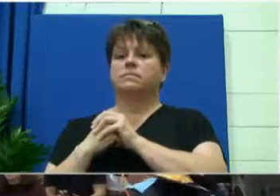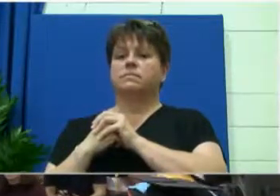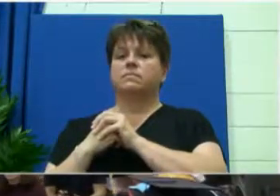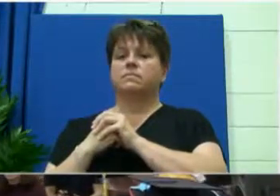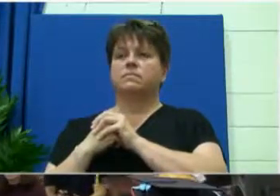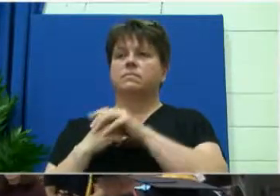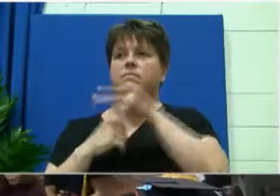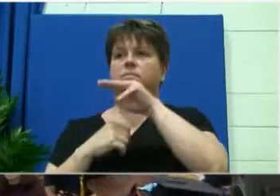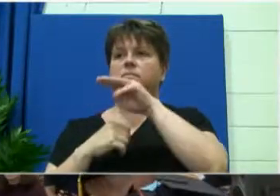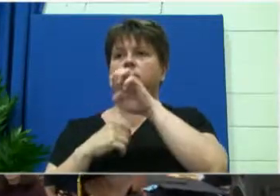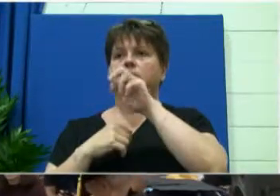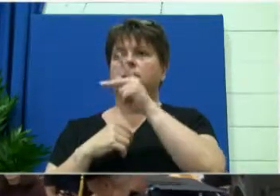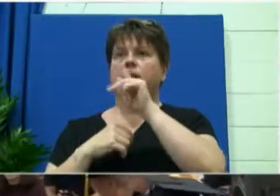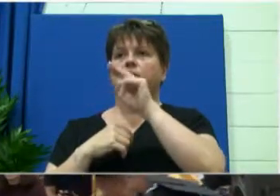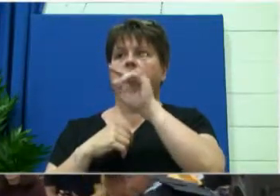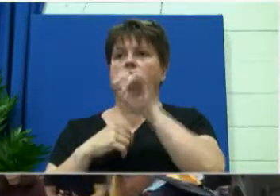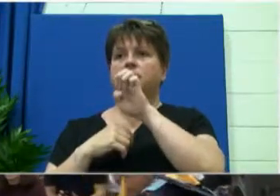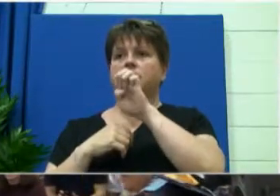Mackenzie Rayco.